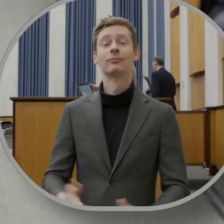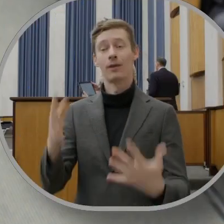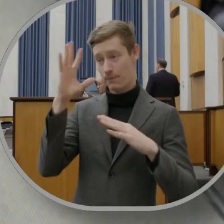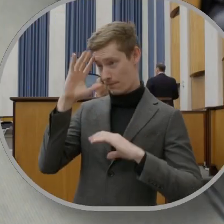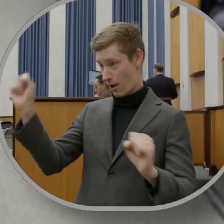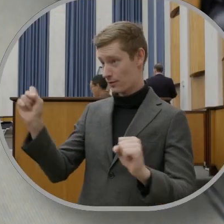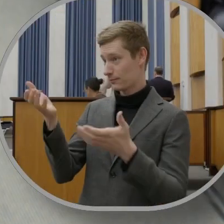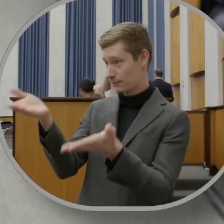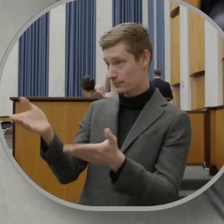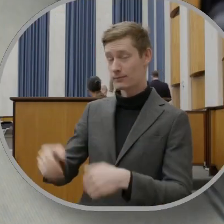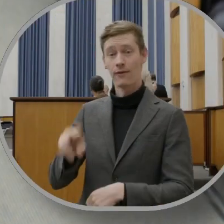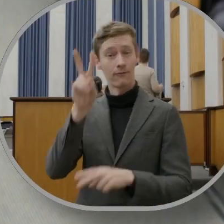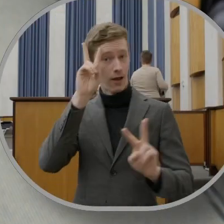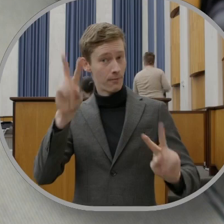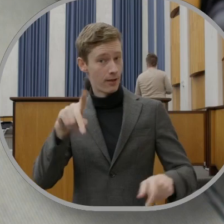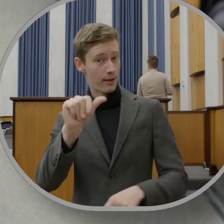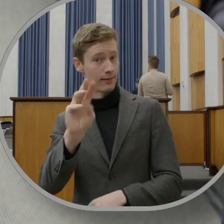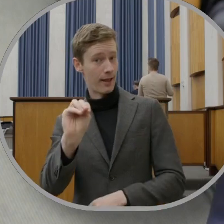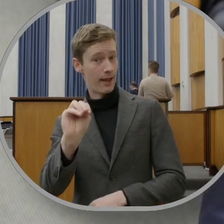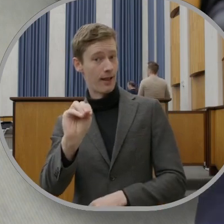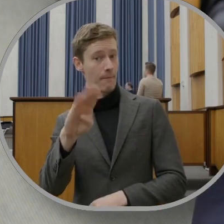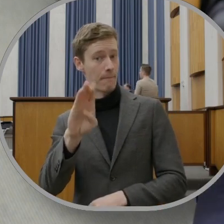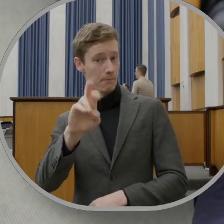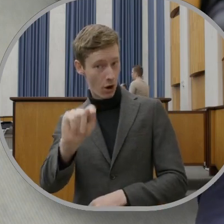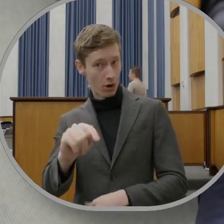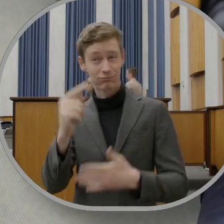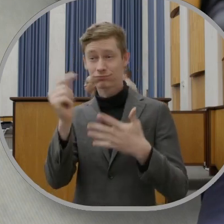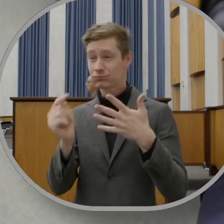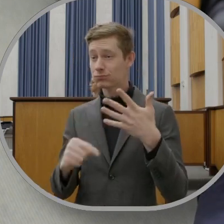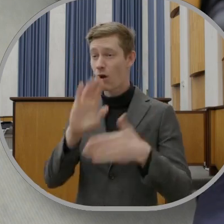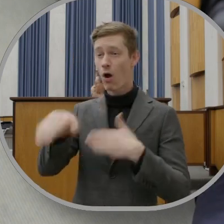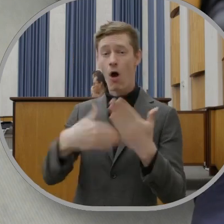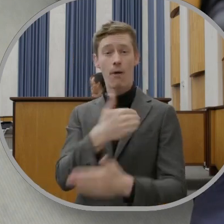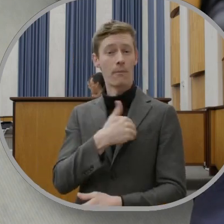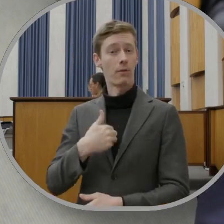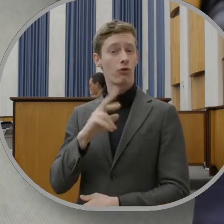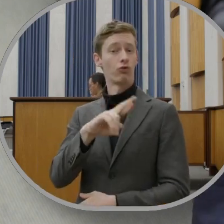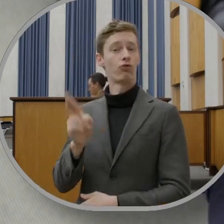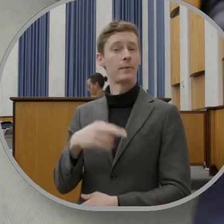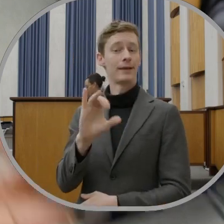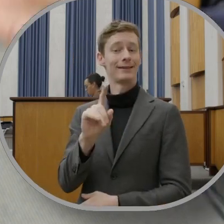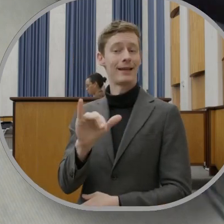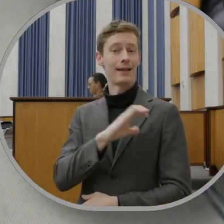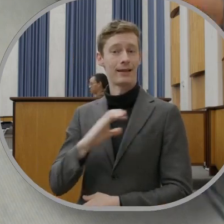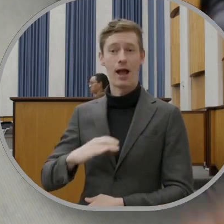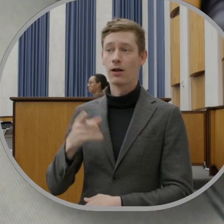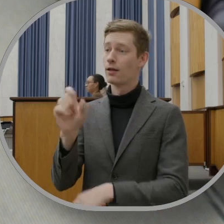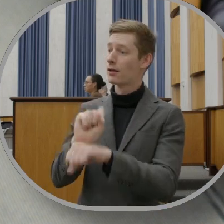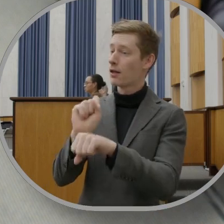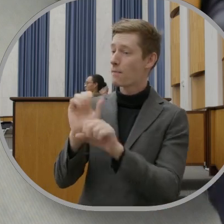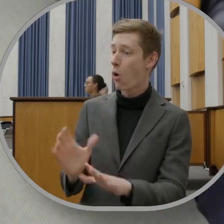President Nye, Vice President Lambert, the honorable members of the Richmond City Council, fellow city